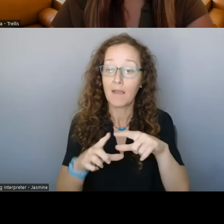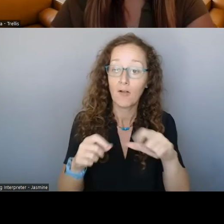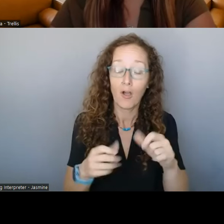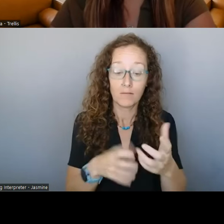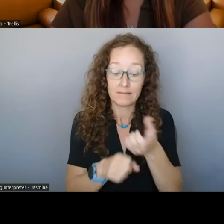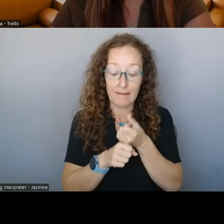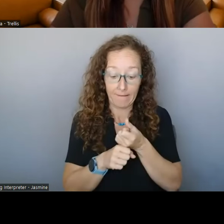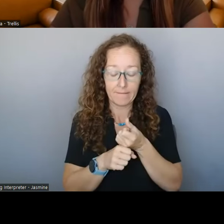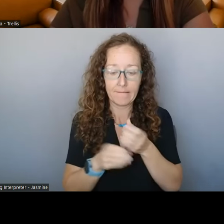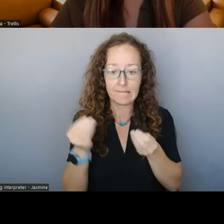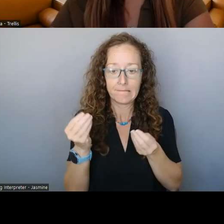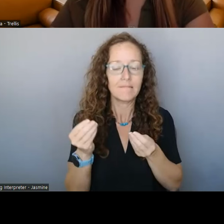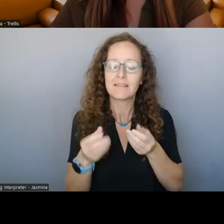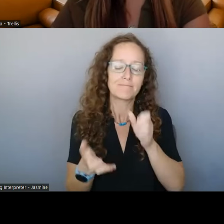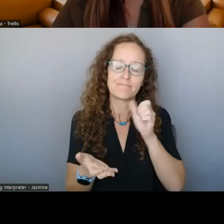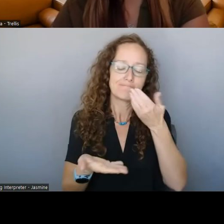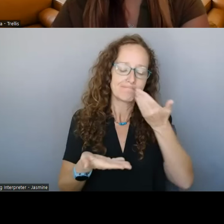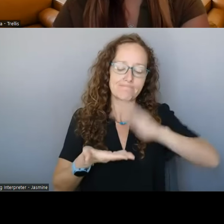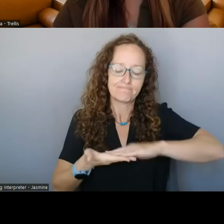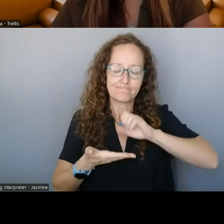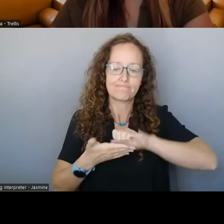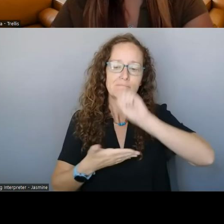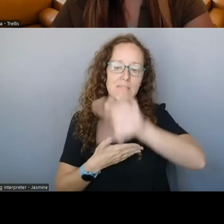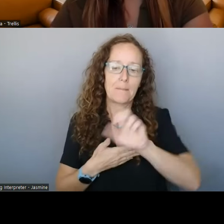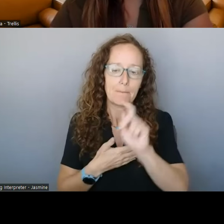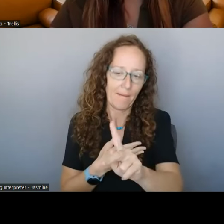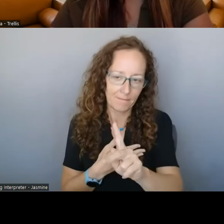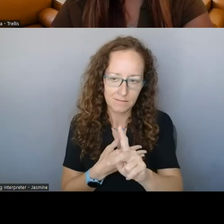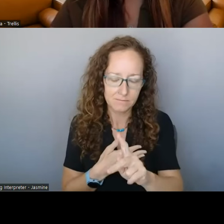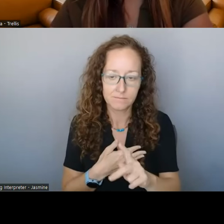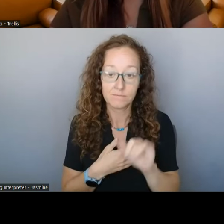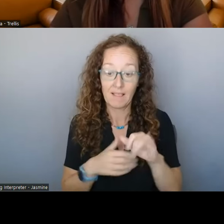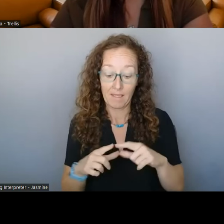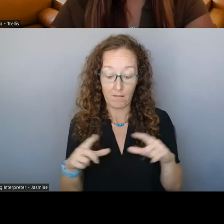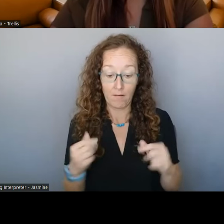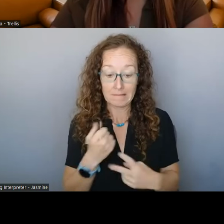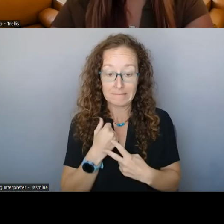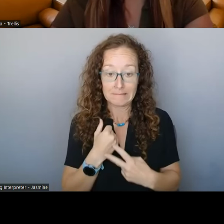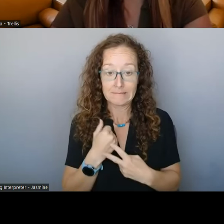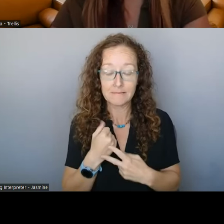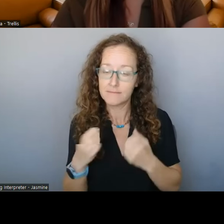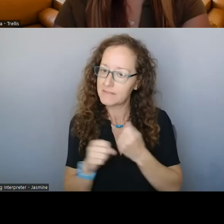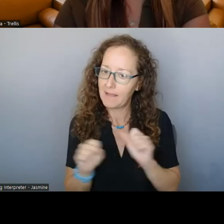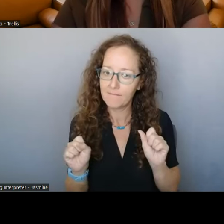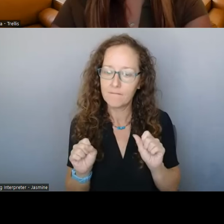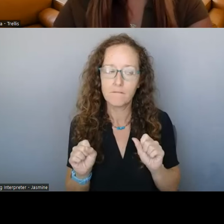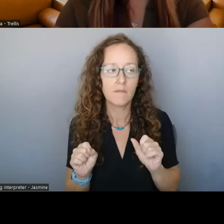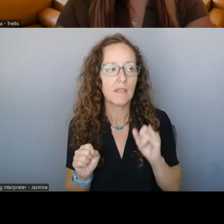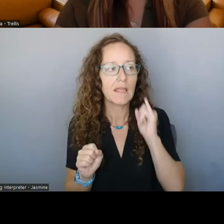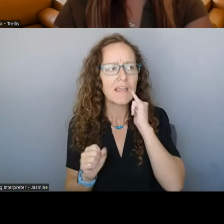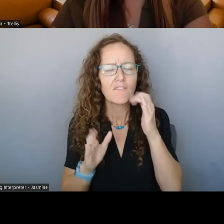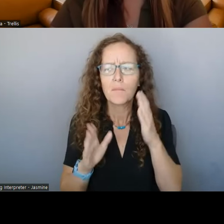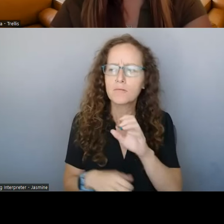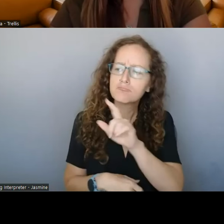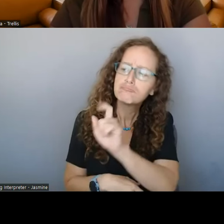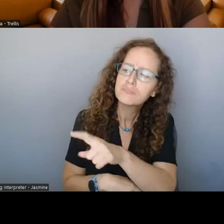your card in a safe place. So you never want to give out your Medicare number if you don't know who's asking for it or why